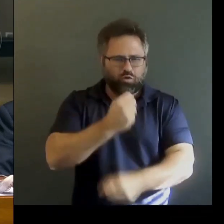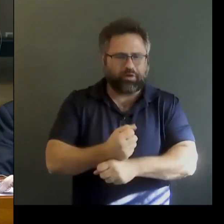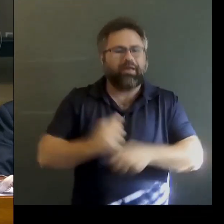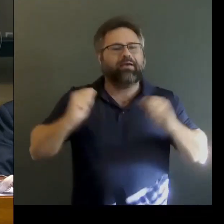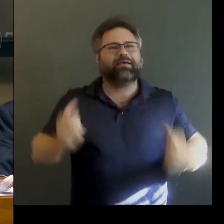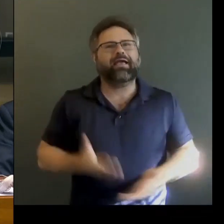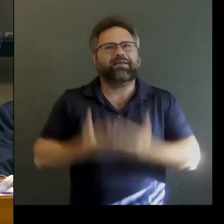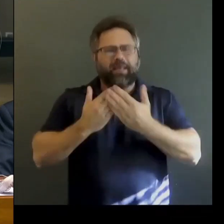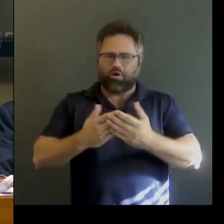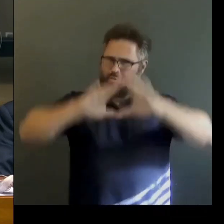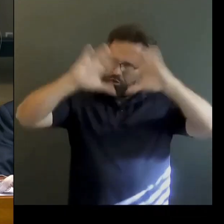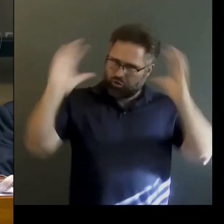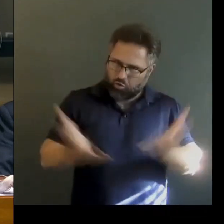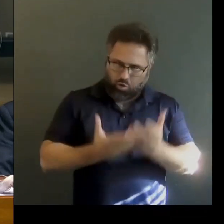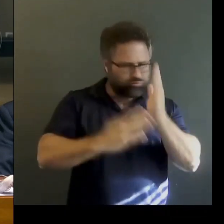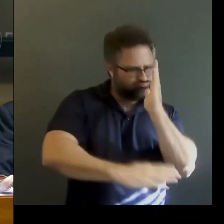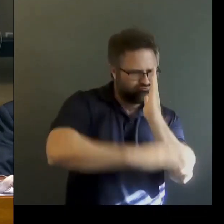place for those with disabilities.